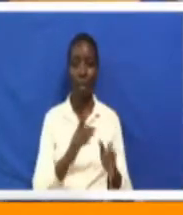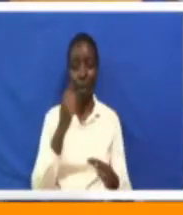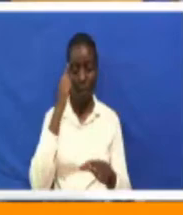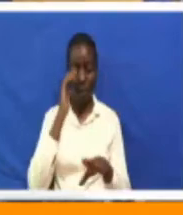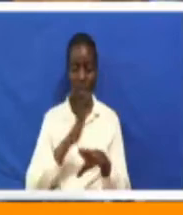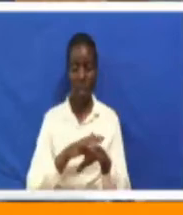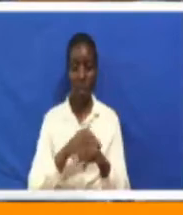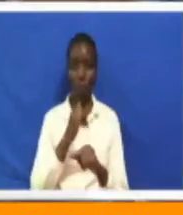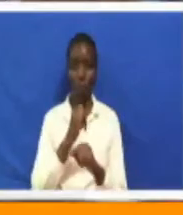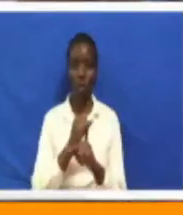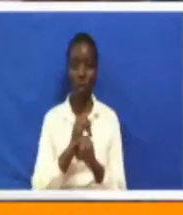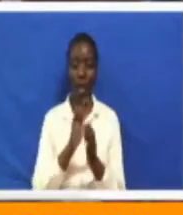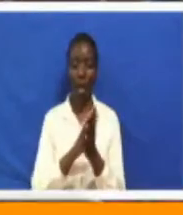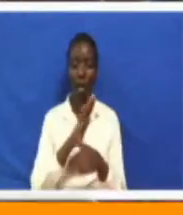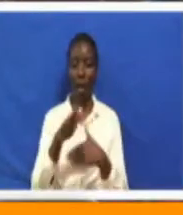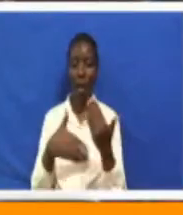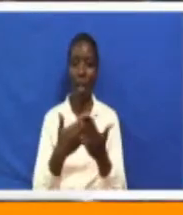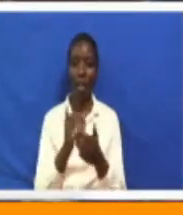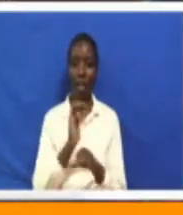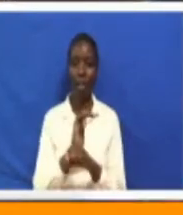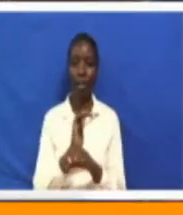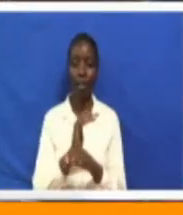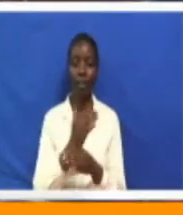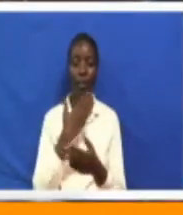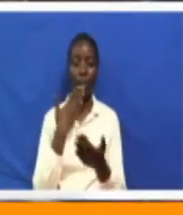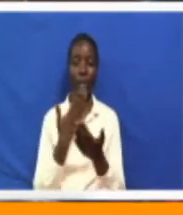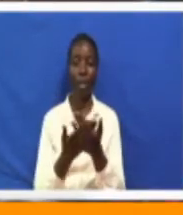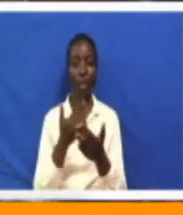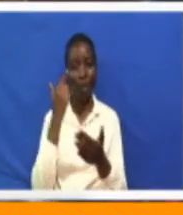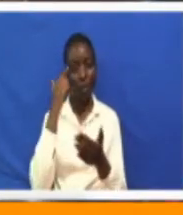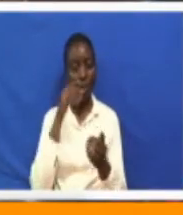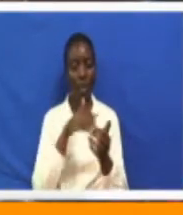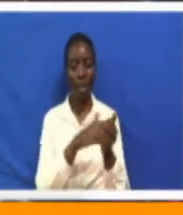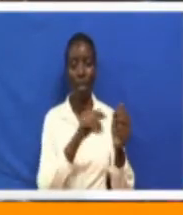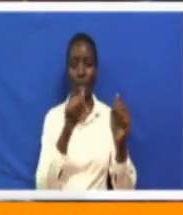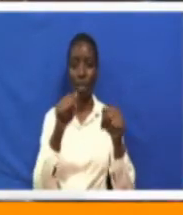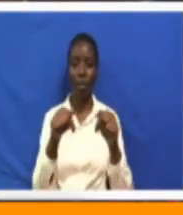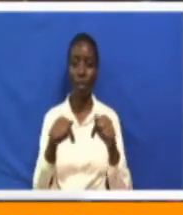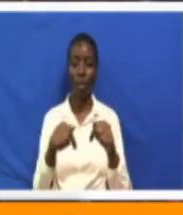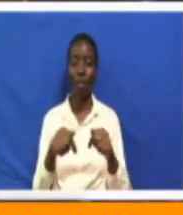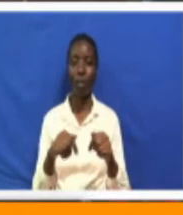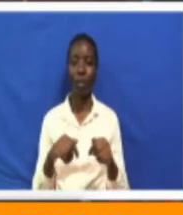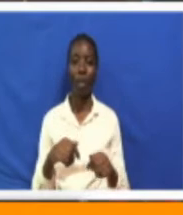thank you so much foreign